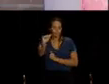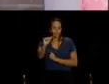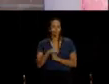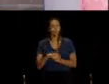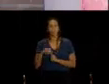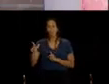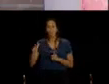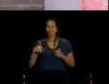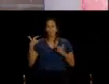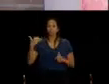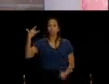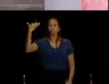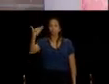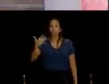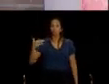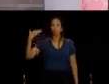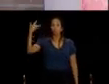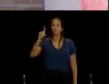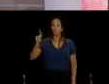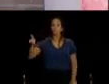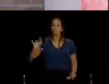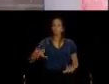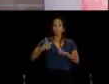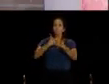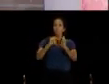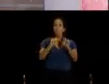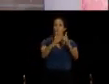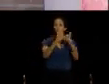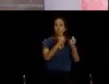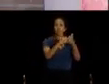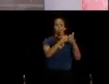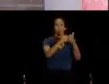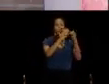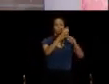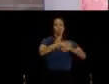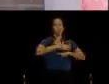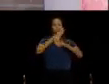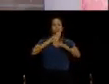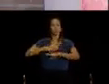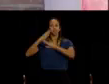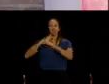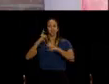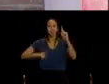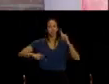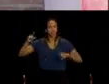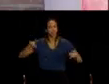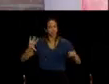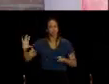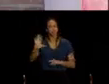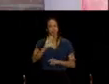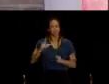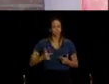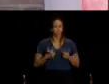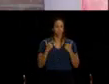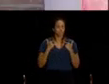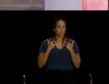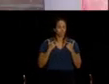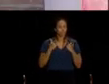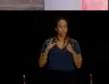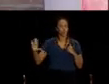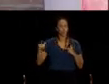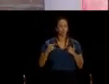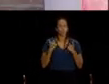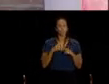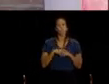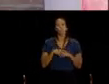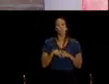life, she has overcome several struggles and barriers in her field. And eventually this led her and